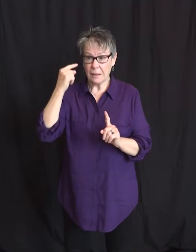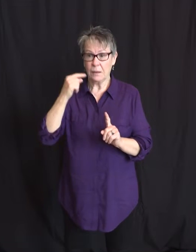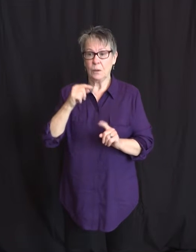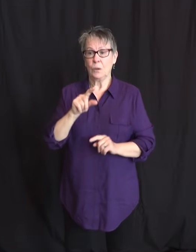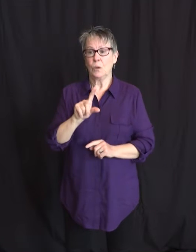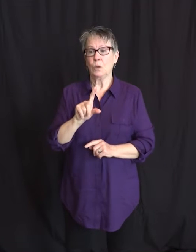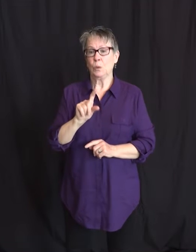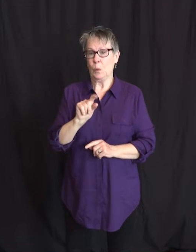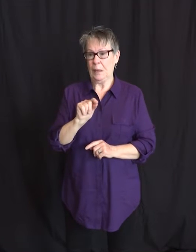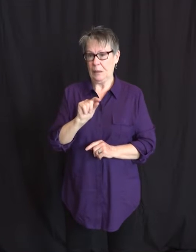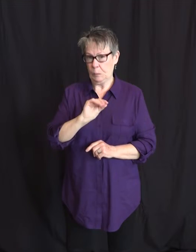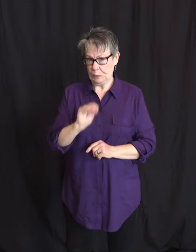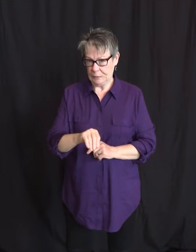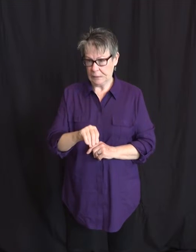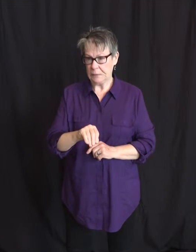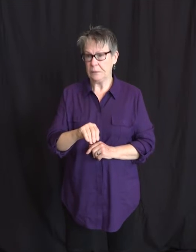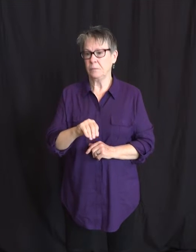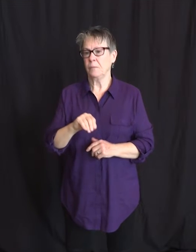20.3%, Hispanic,